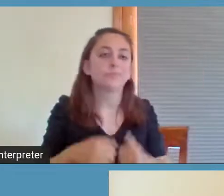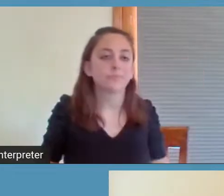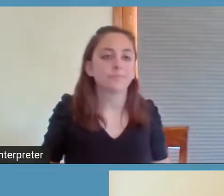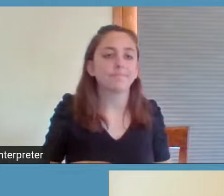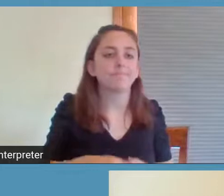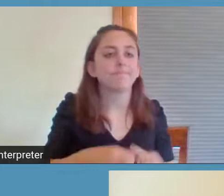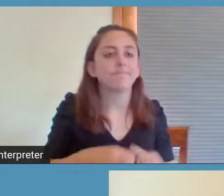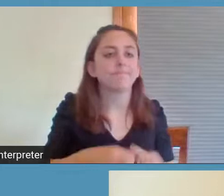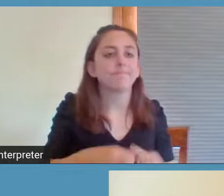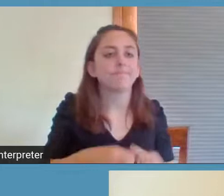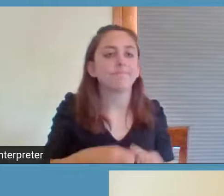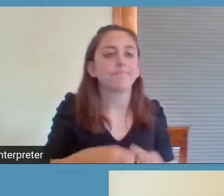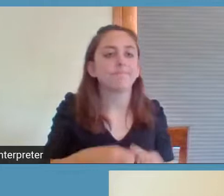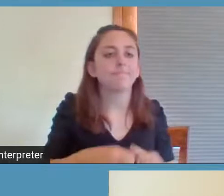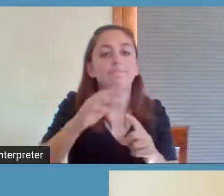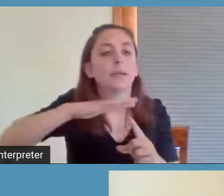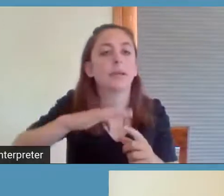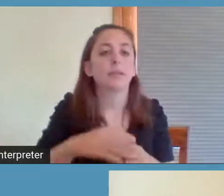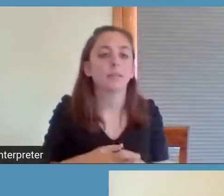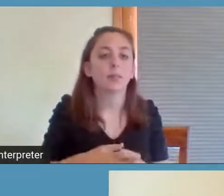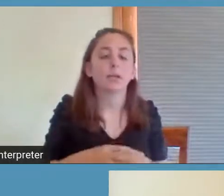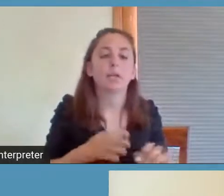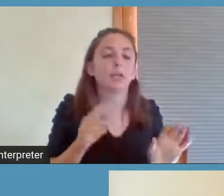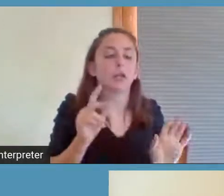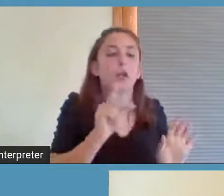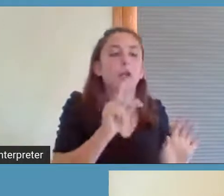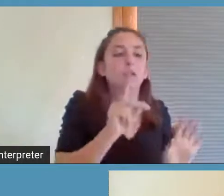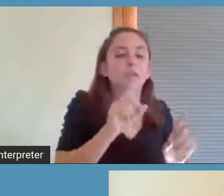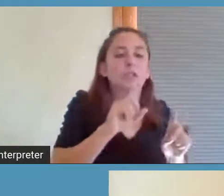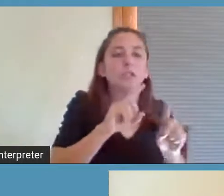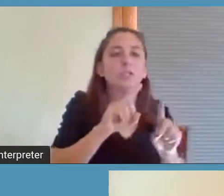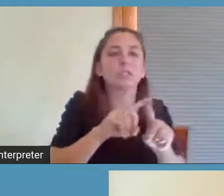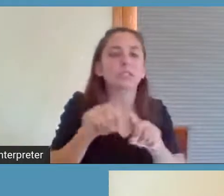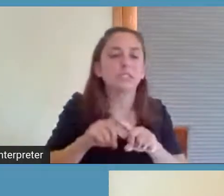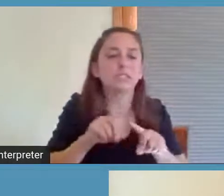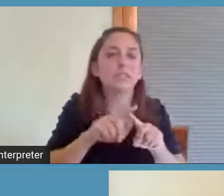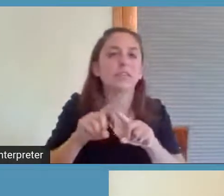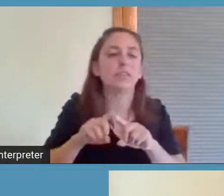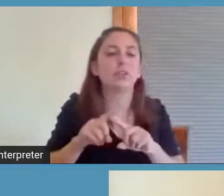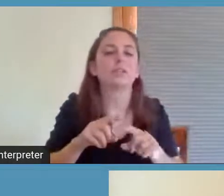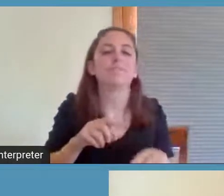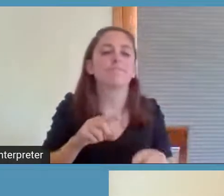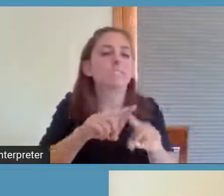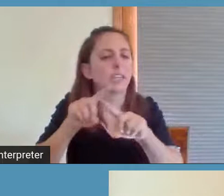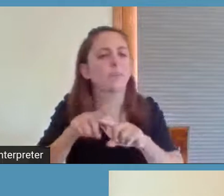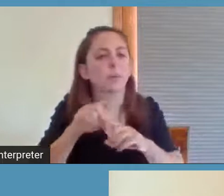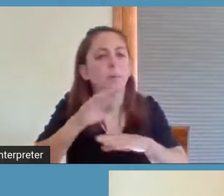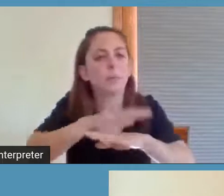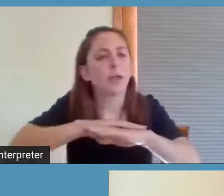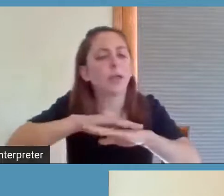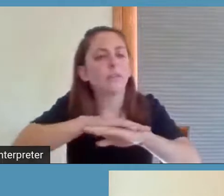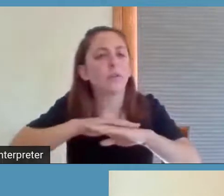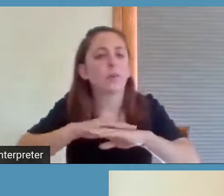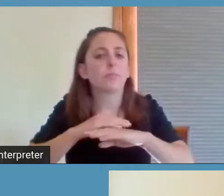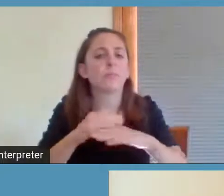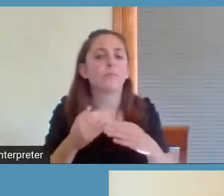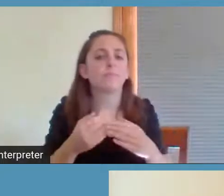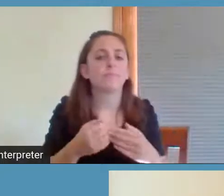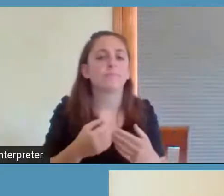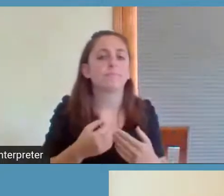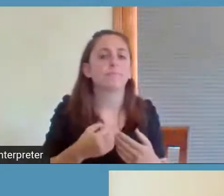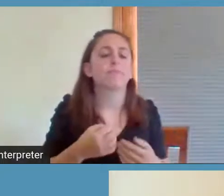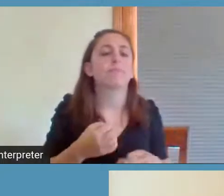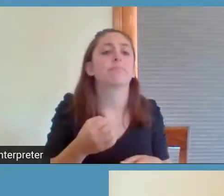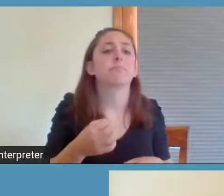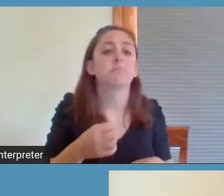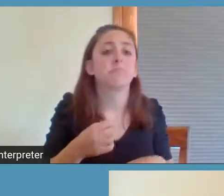space, but it wasn't Cunts Matrix and it was going through a different platform. So sure. Maybe, and I can, if people want to ask me about it, I can ask